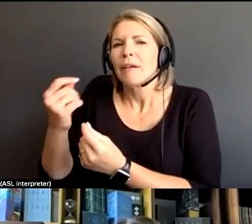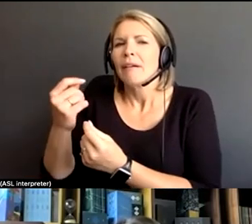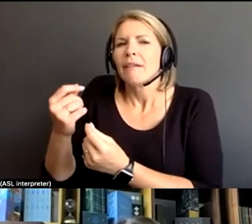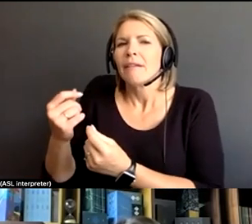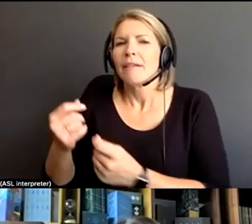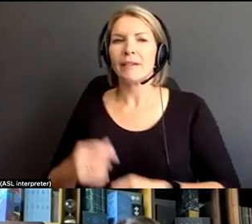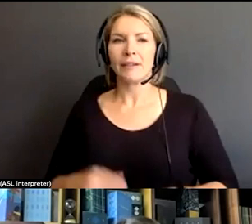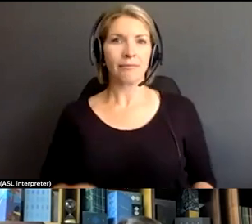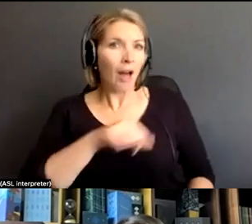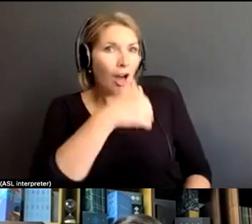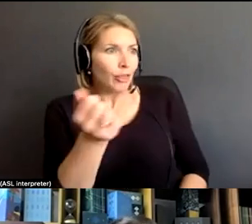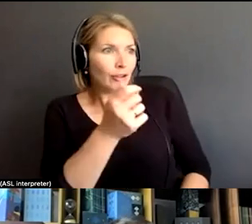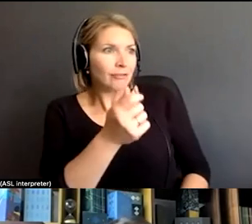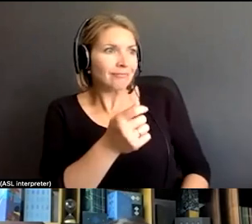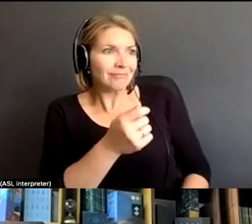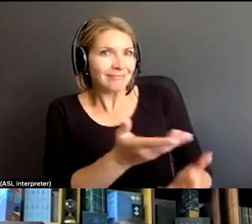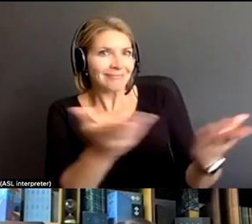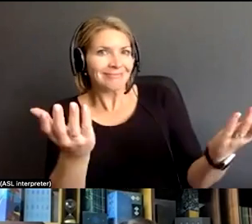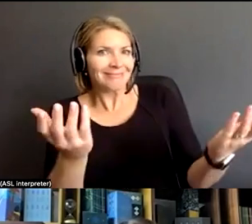Anyone else?